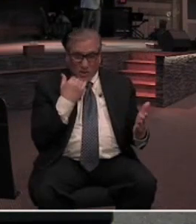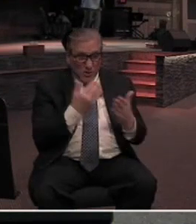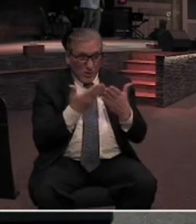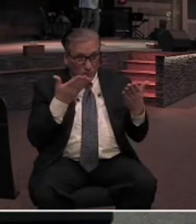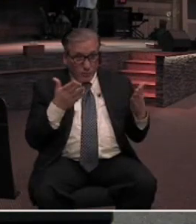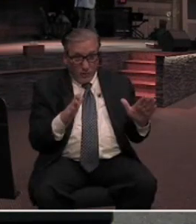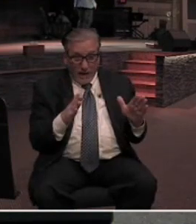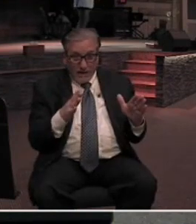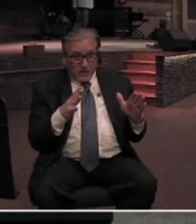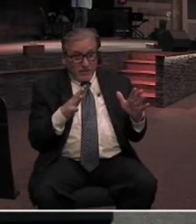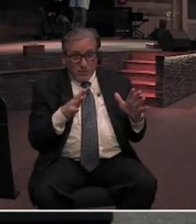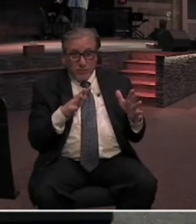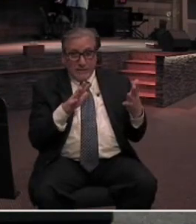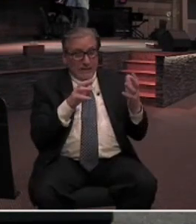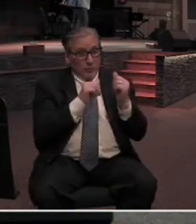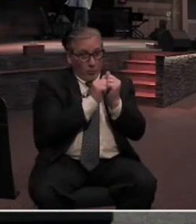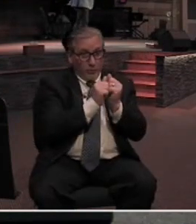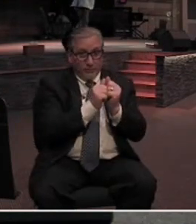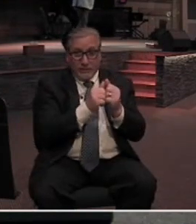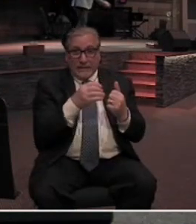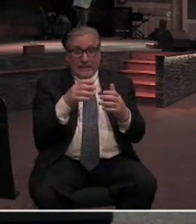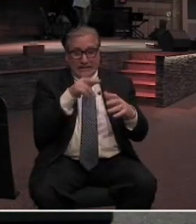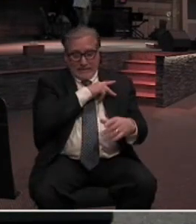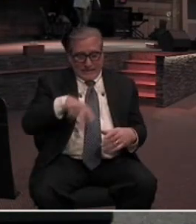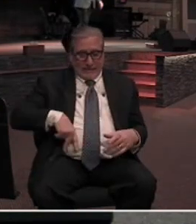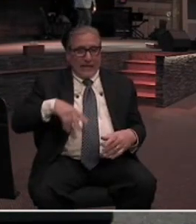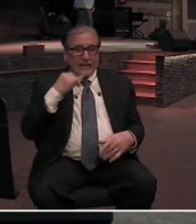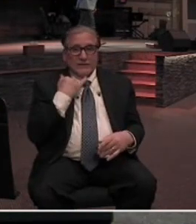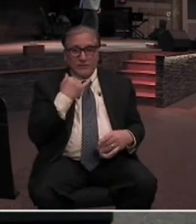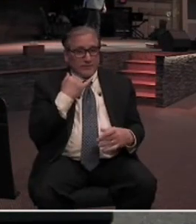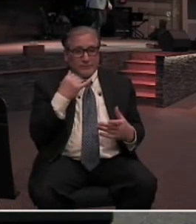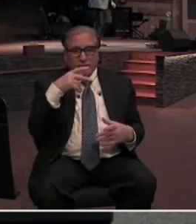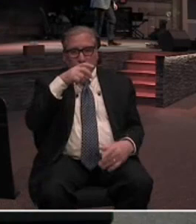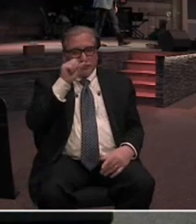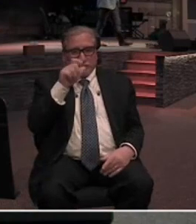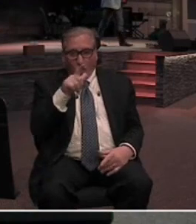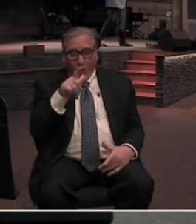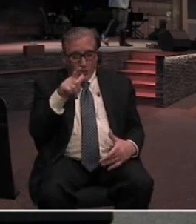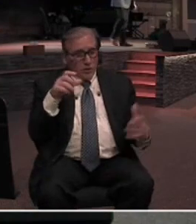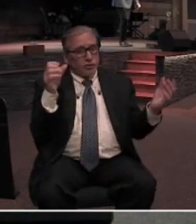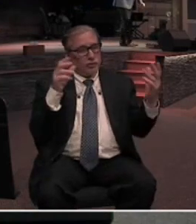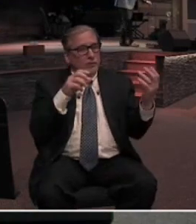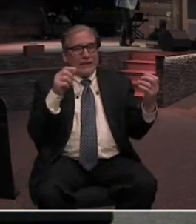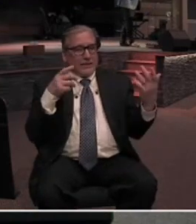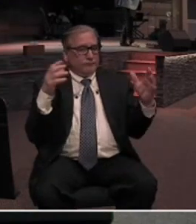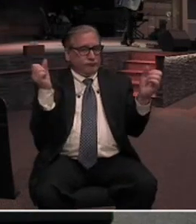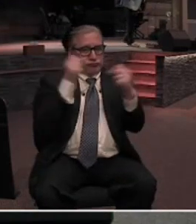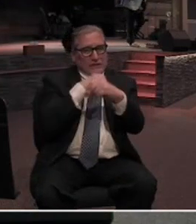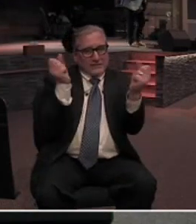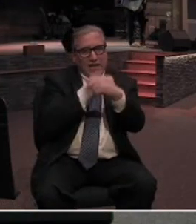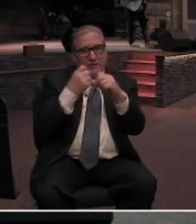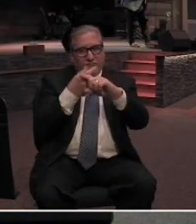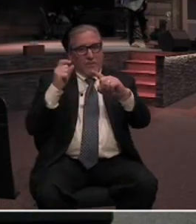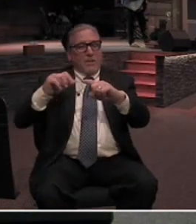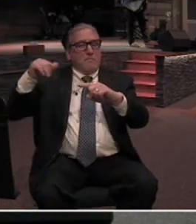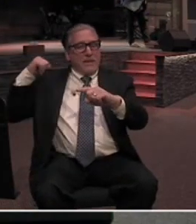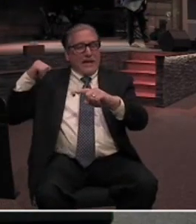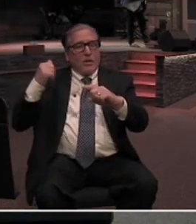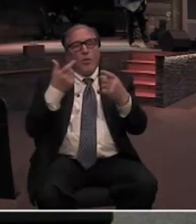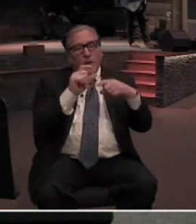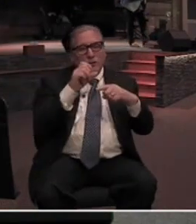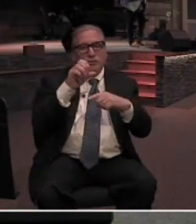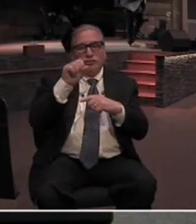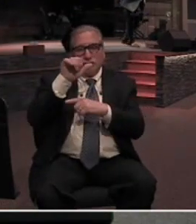King Saul than to start attacking us in the back while they're attacking us in the front? This ain't going to happen. This is not a